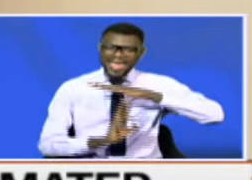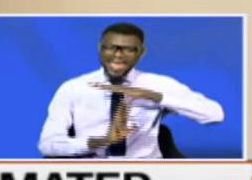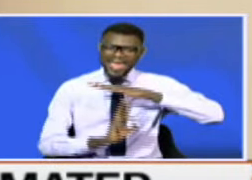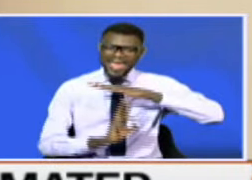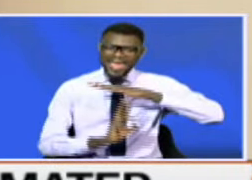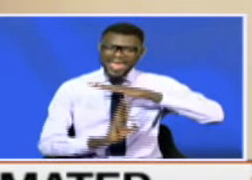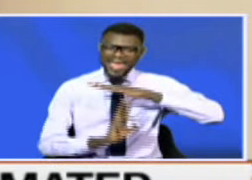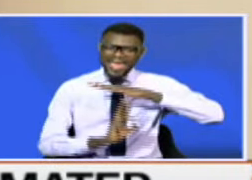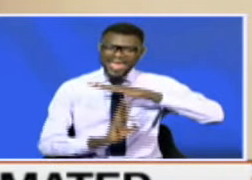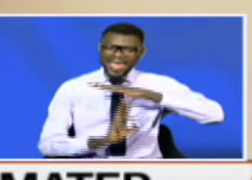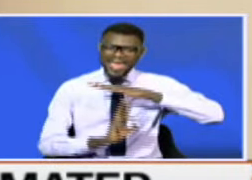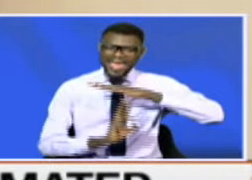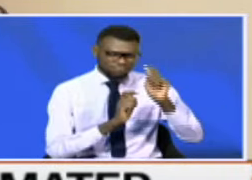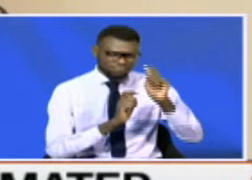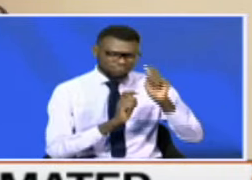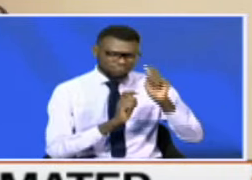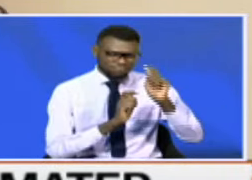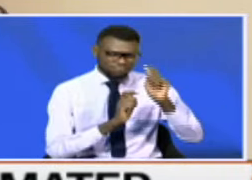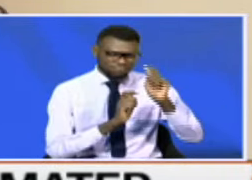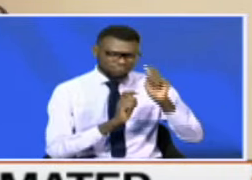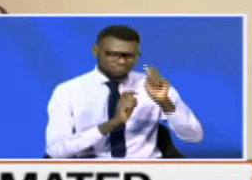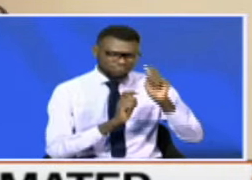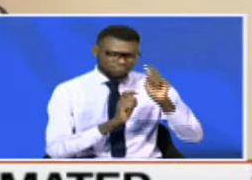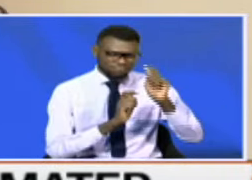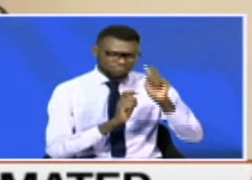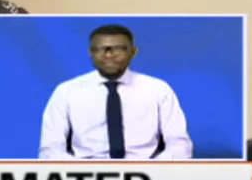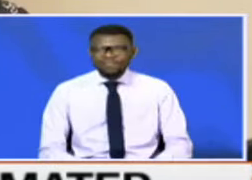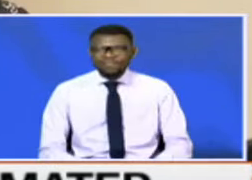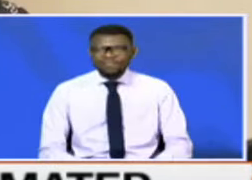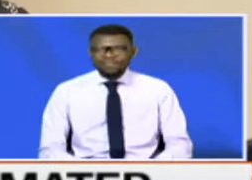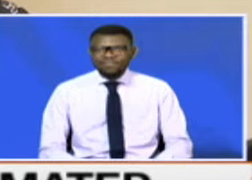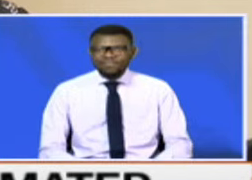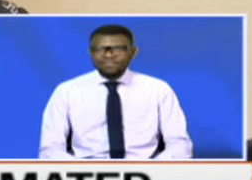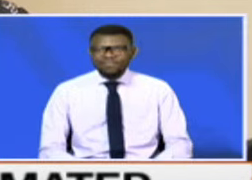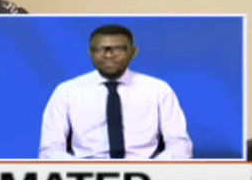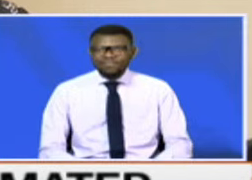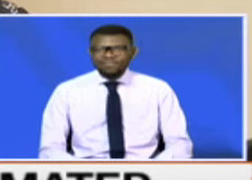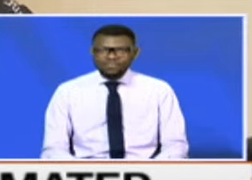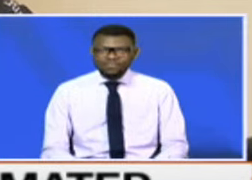respects. Named after the late Hasuu,